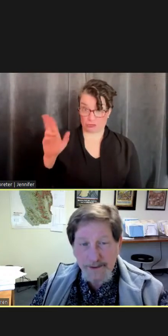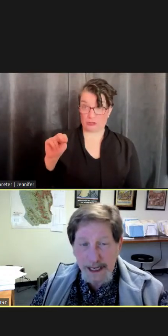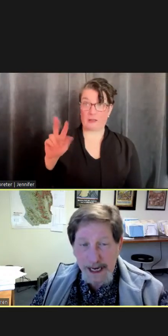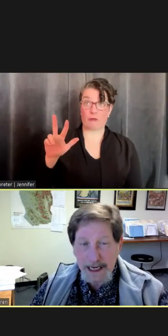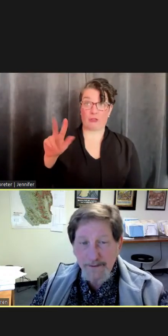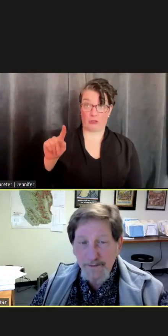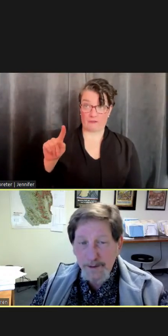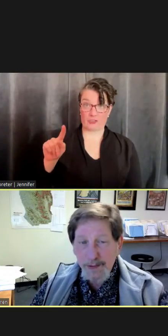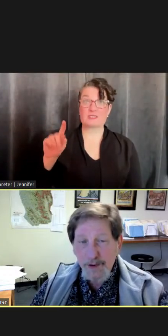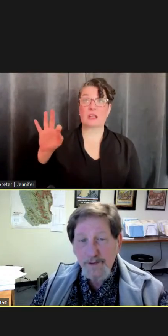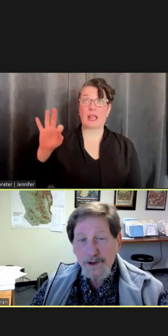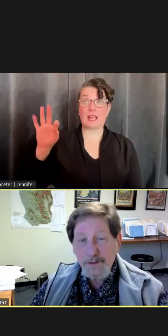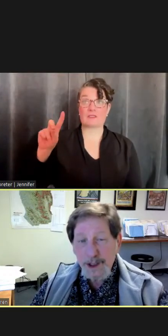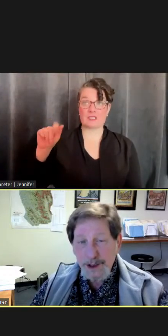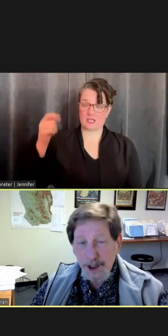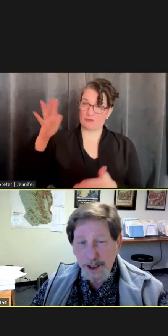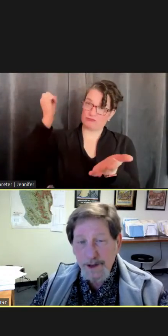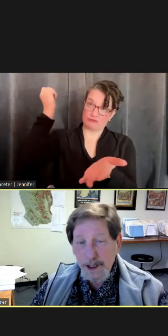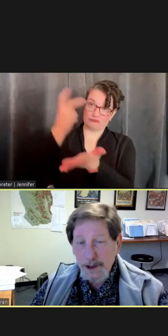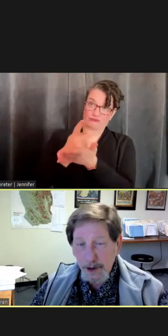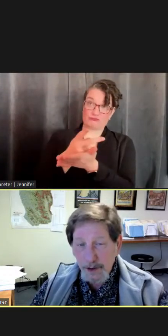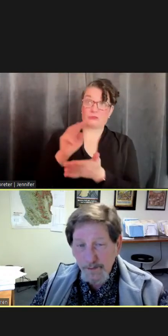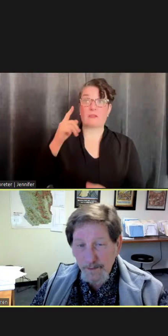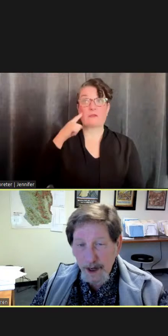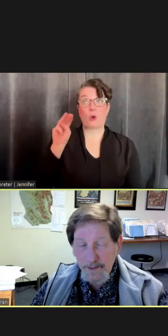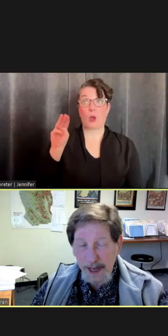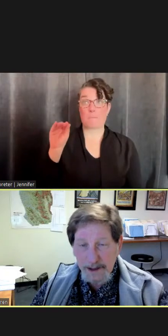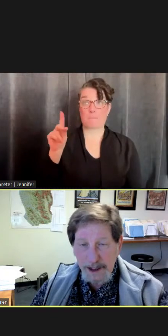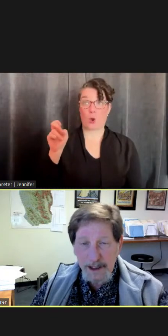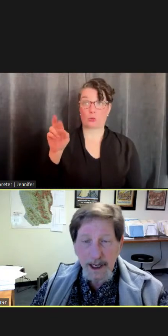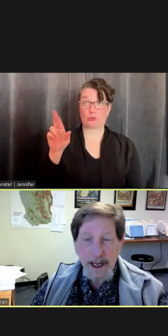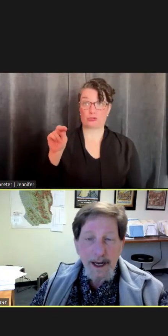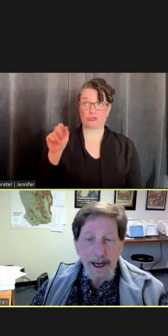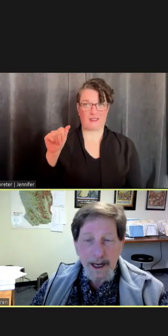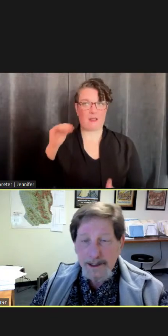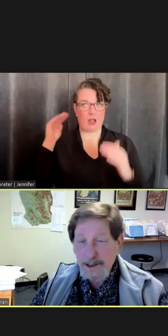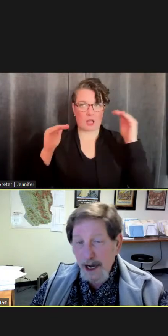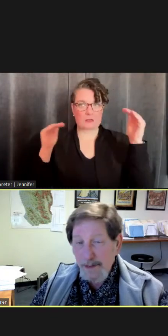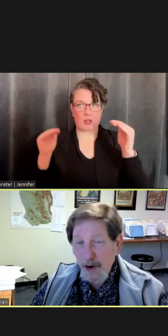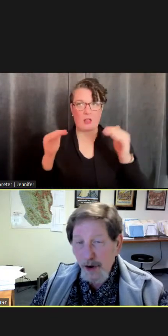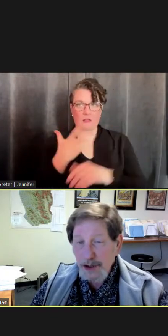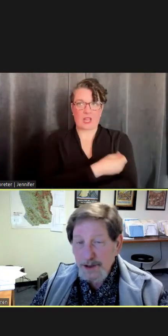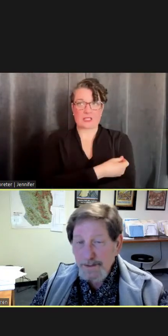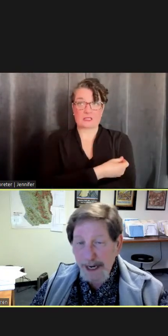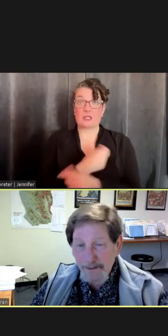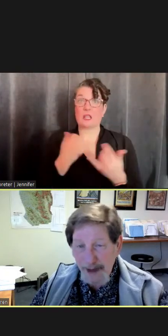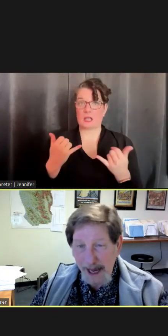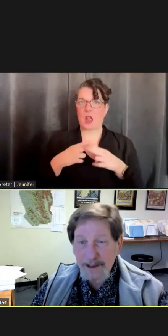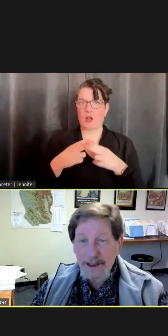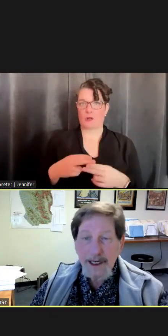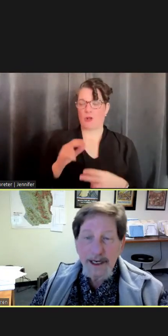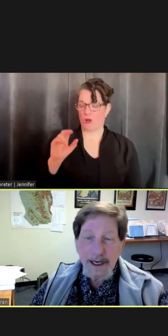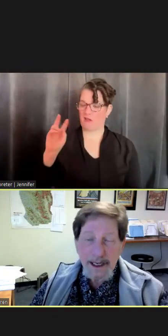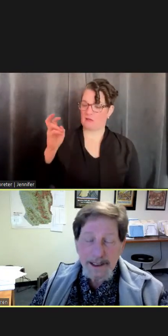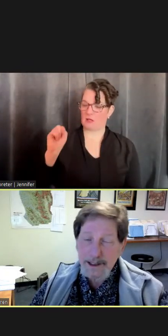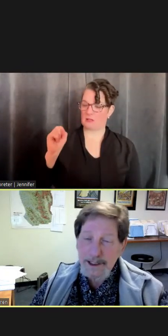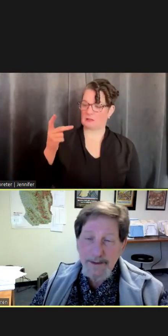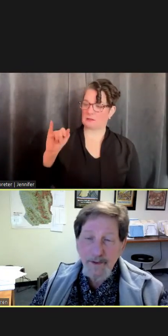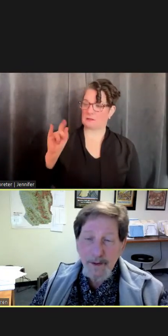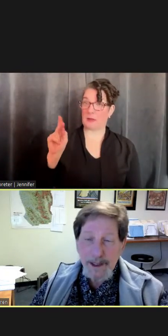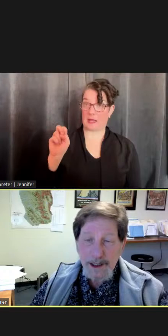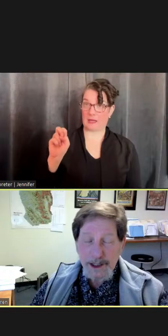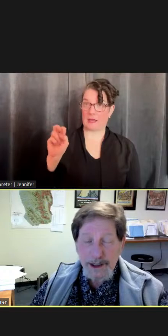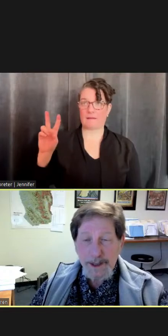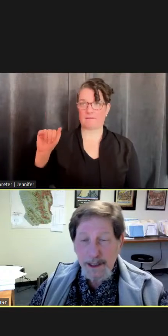the FDA gave full approval to Moderna, the adult vaccine. It's now being called Spikevax. It is the